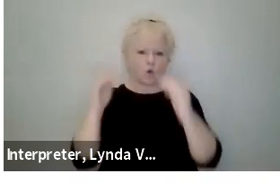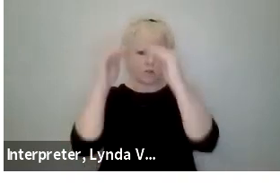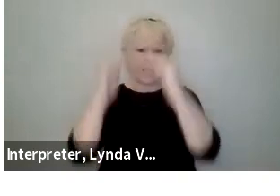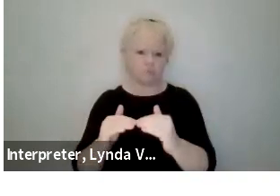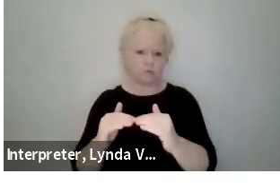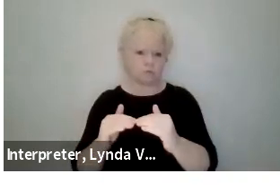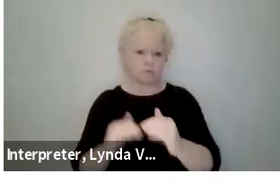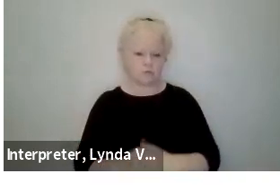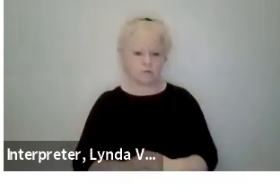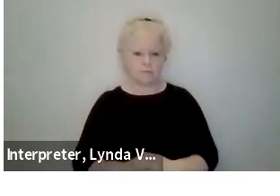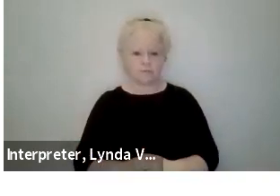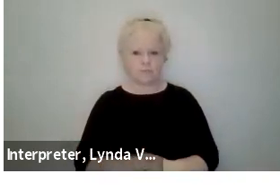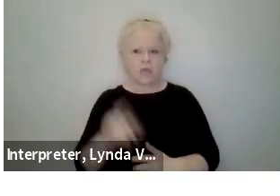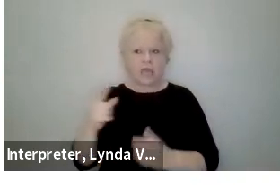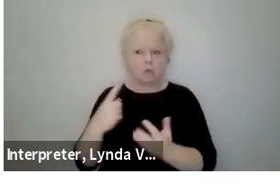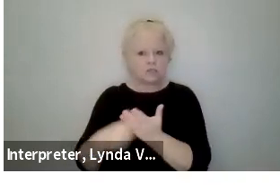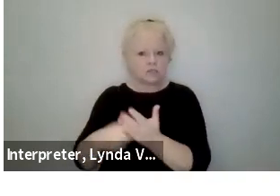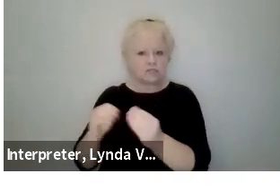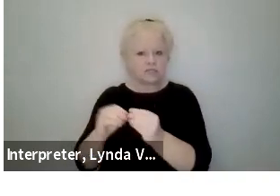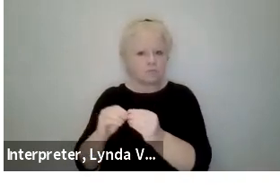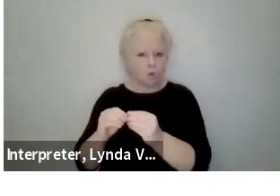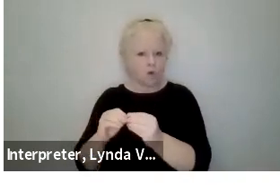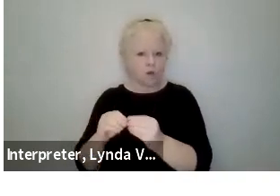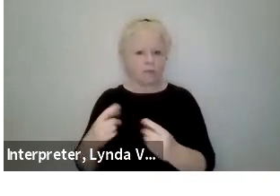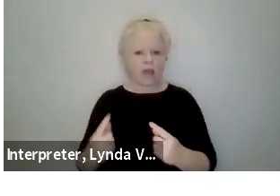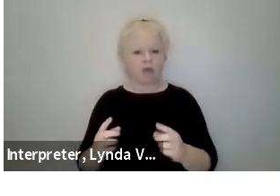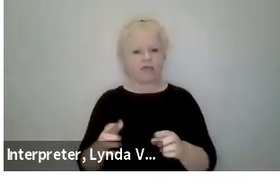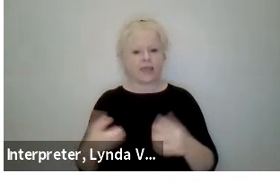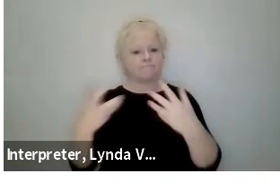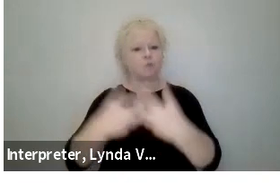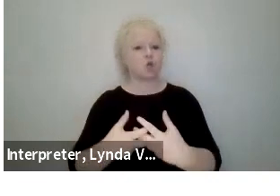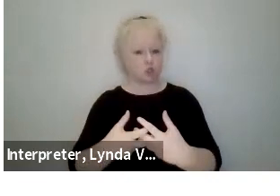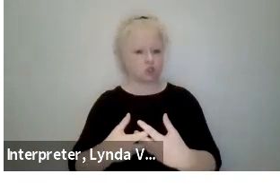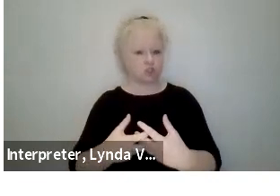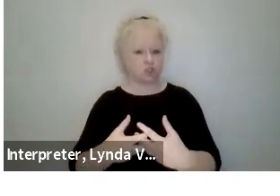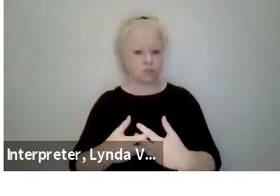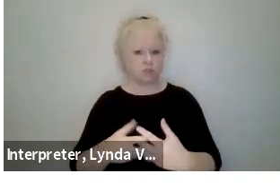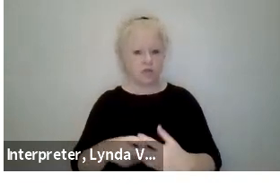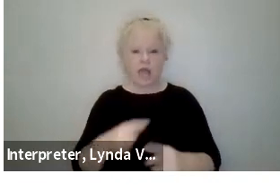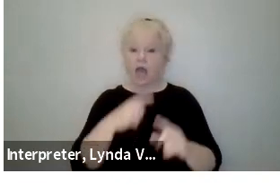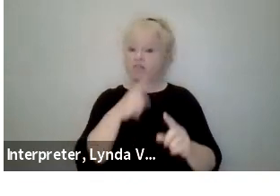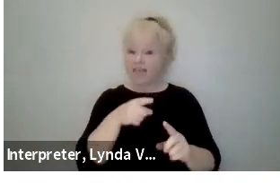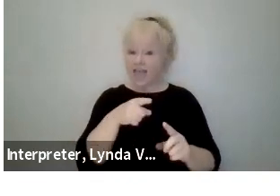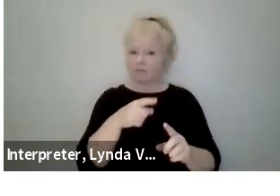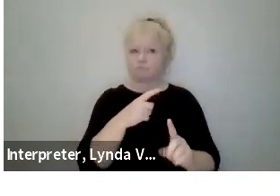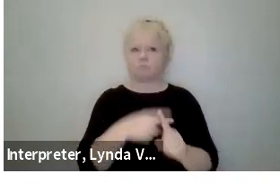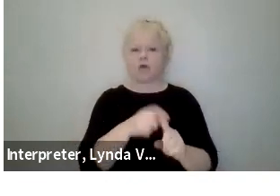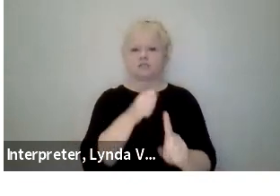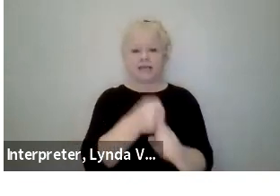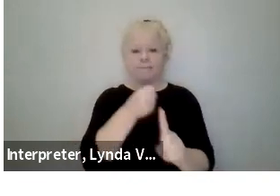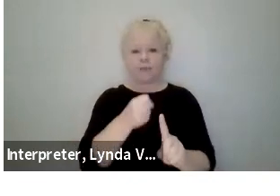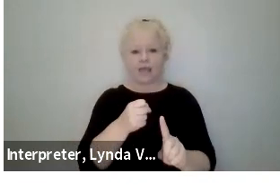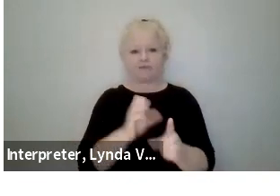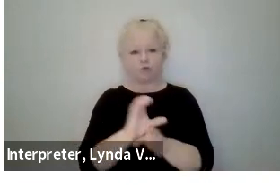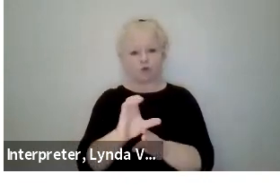more about that and the intersections of those partnerships that have had a positive impact on the Careers